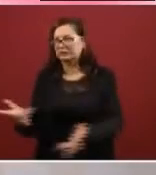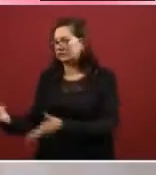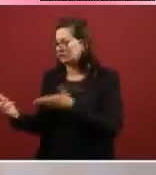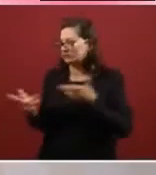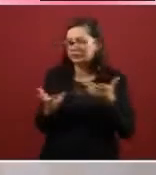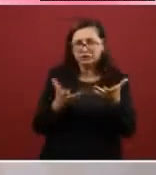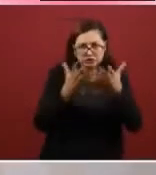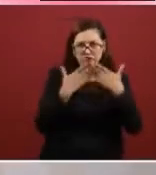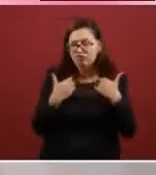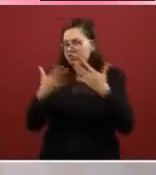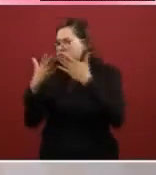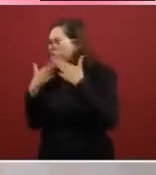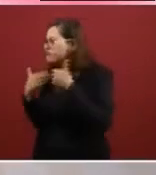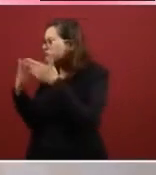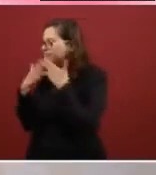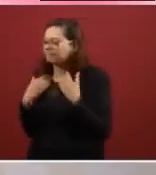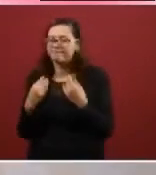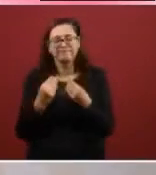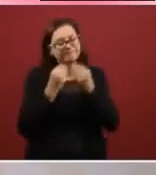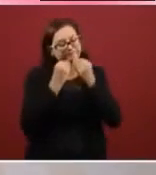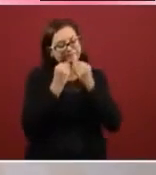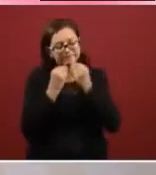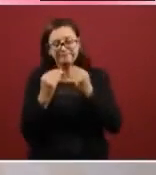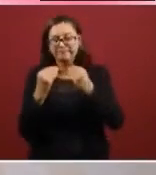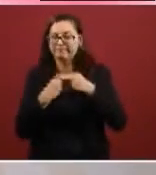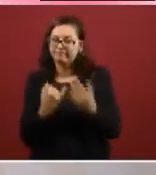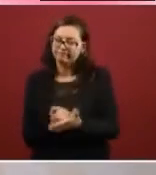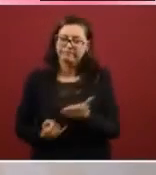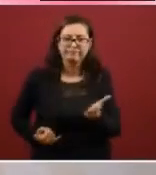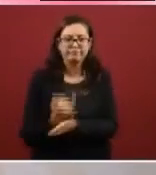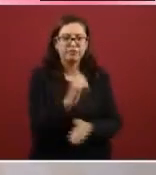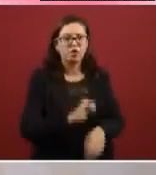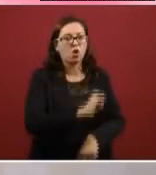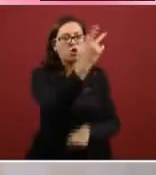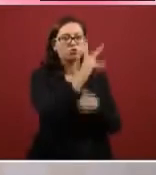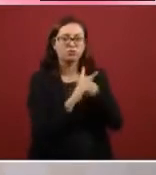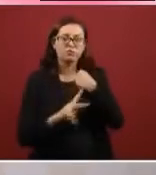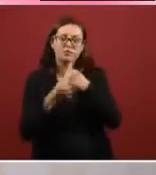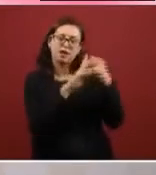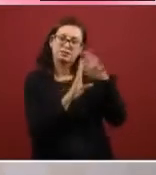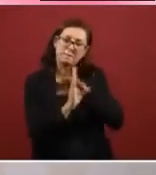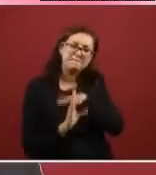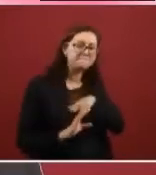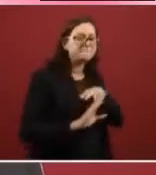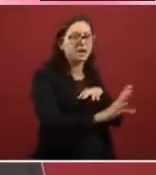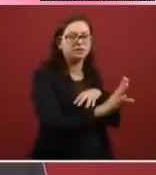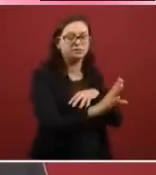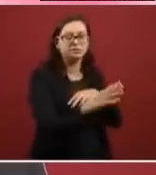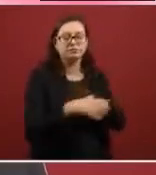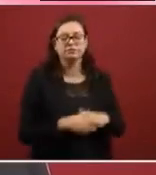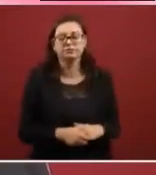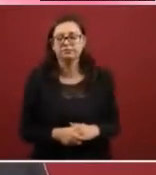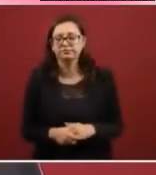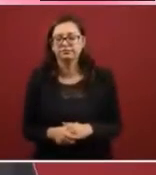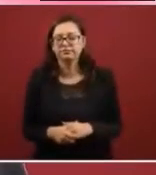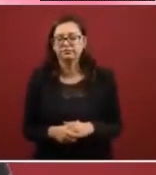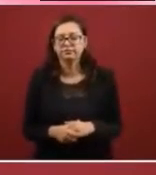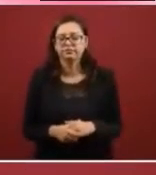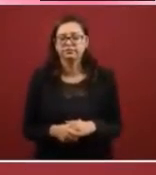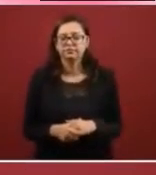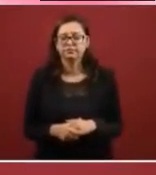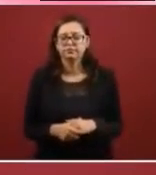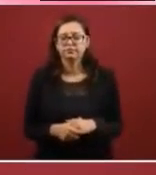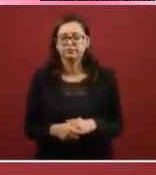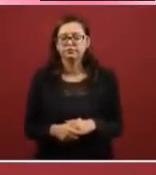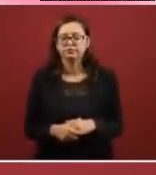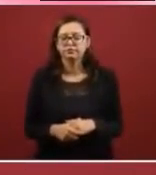the possibilities and they opted to leave the country. En ese periodo,